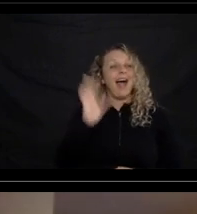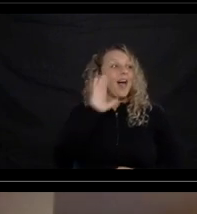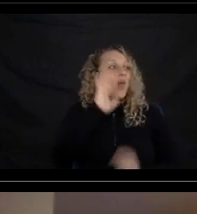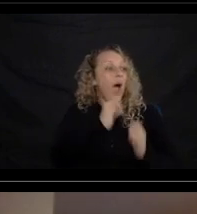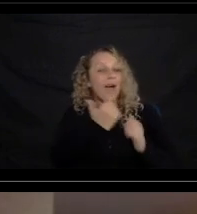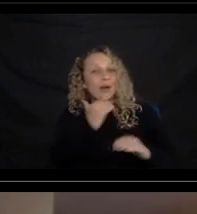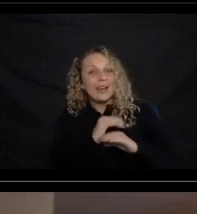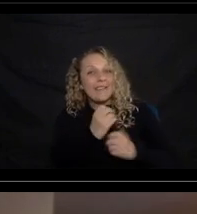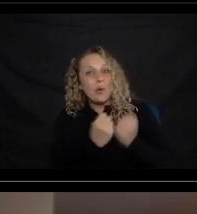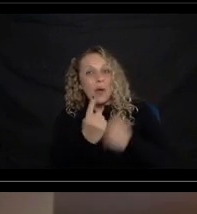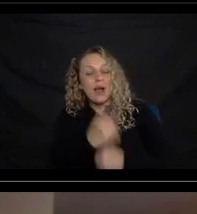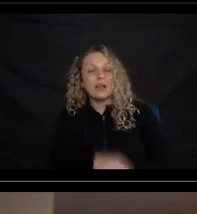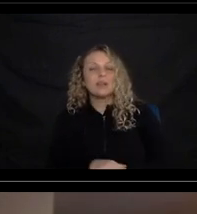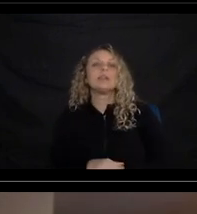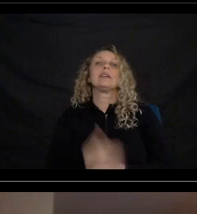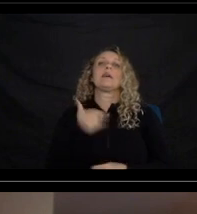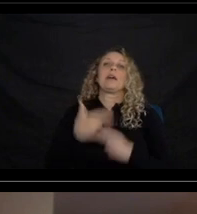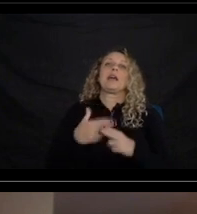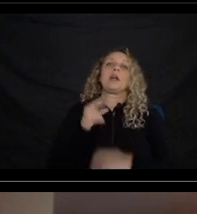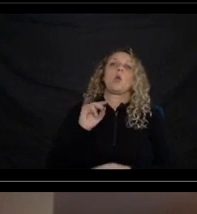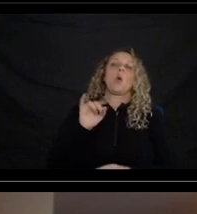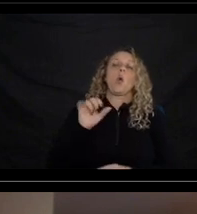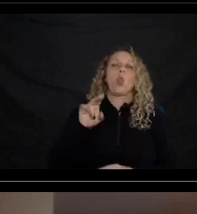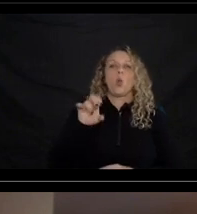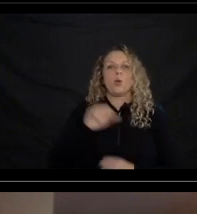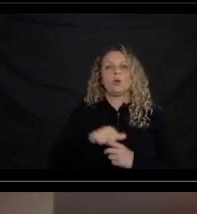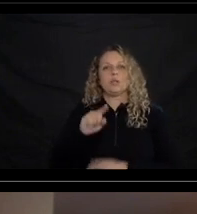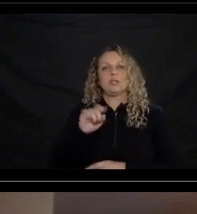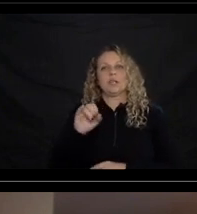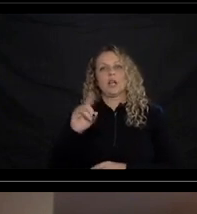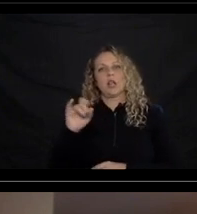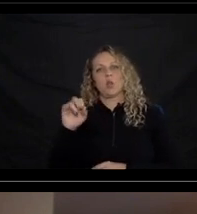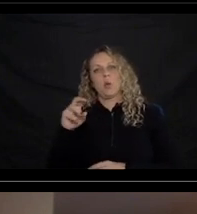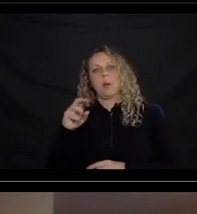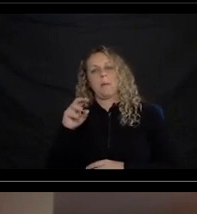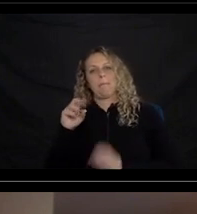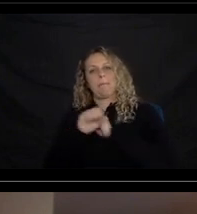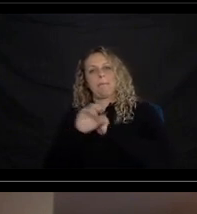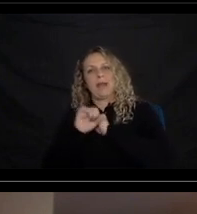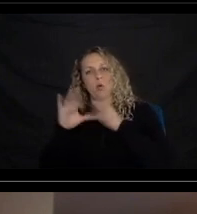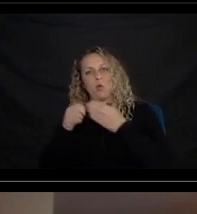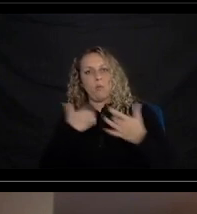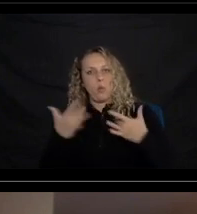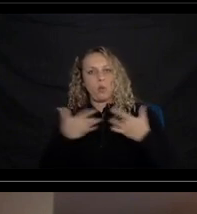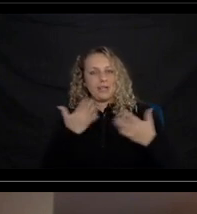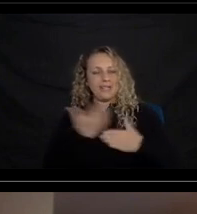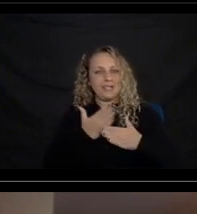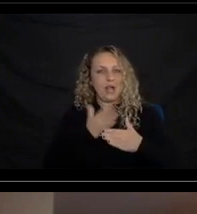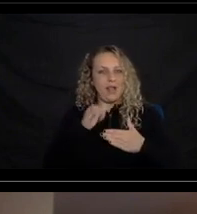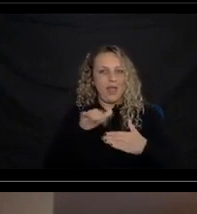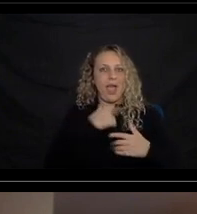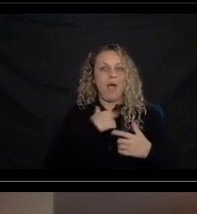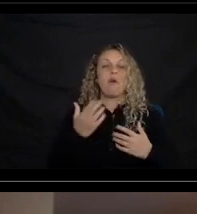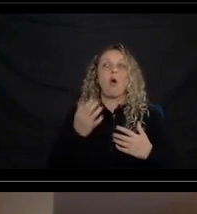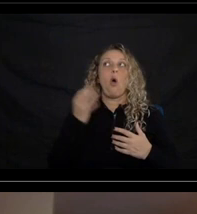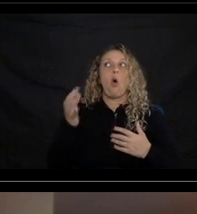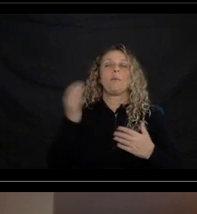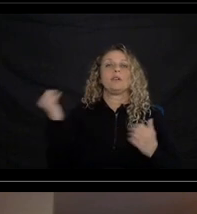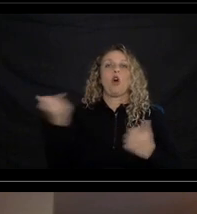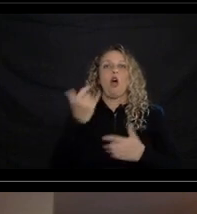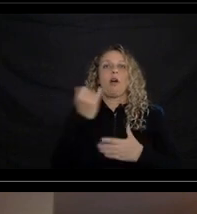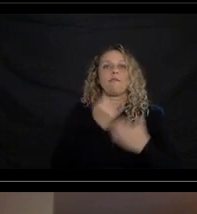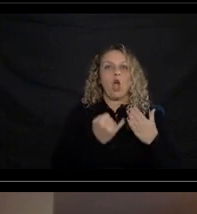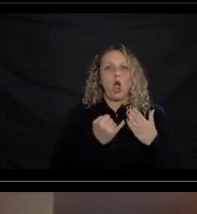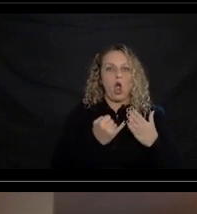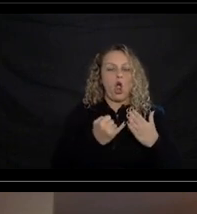Good evening, everyone. My name is Nicole Lewis with Zucca Lewis Media Group, and we're excited to share that we have almost all of the art